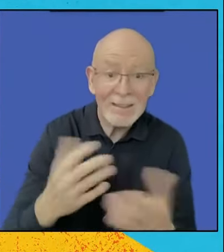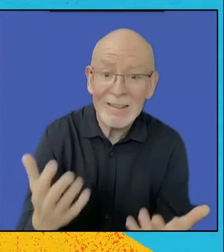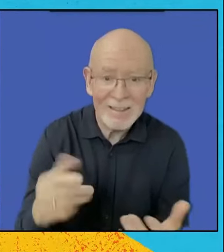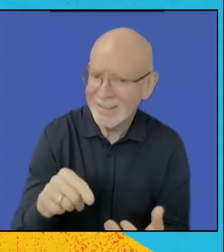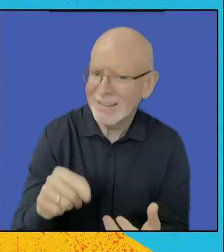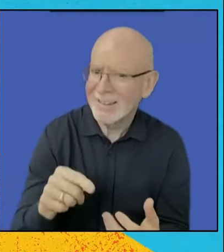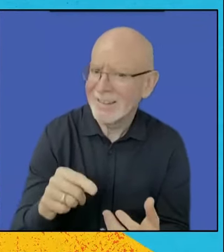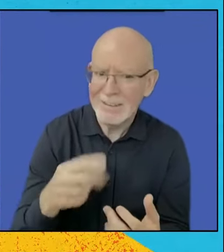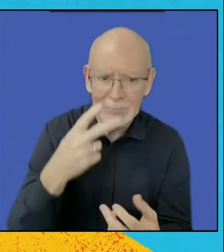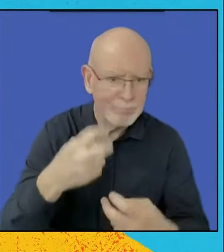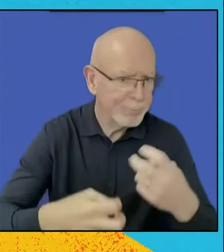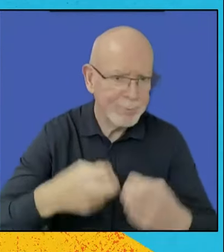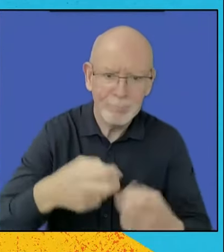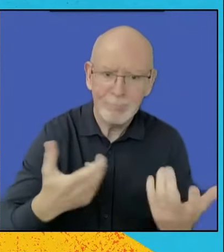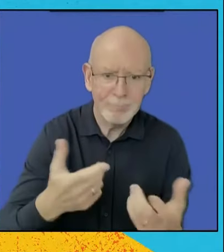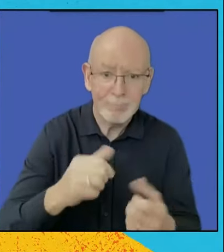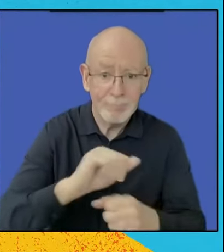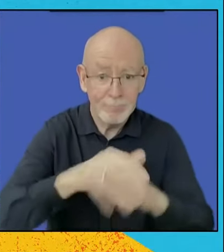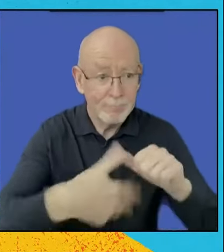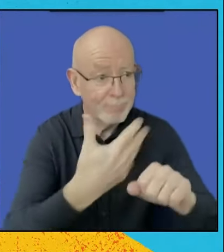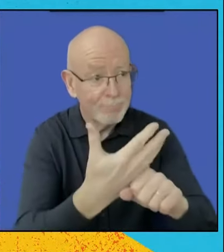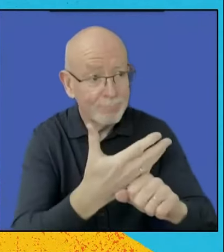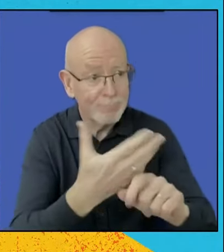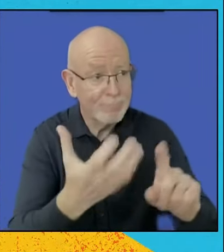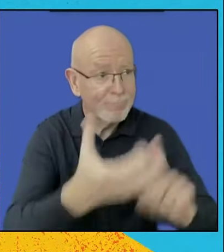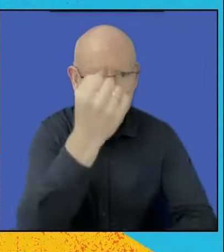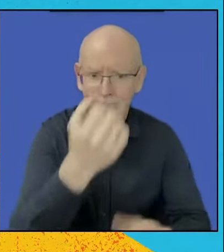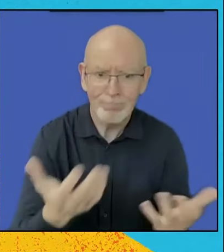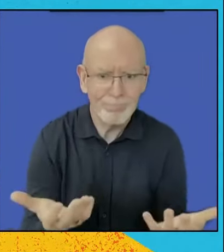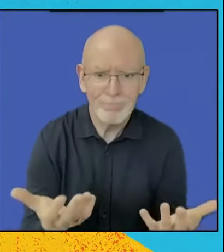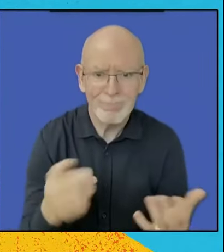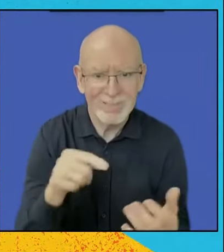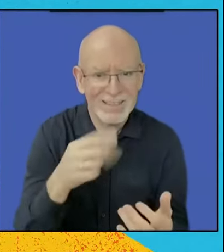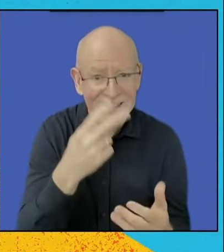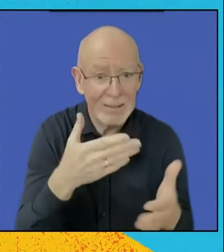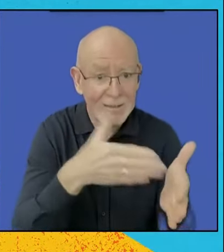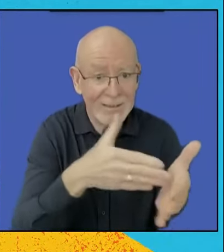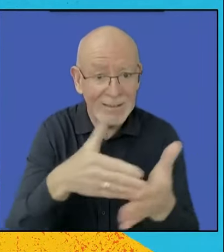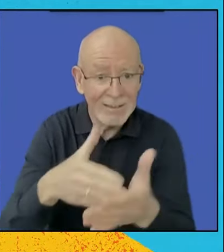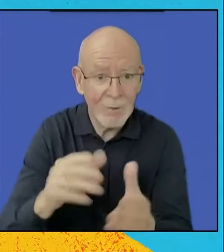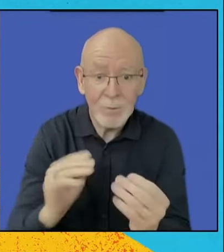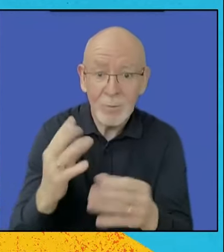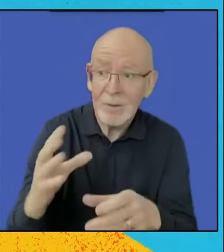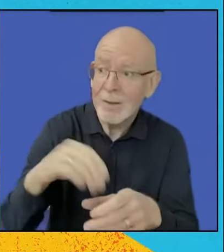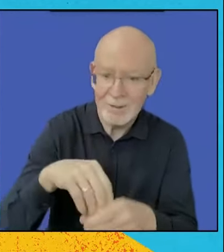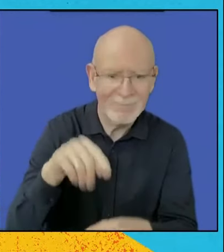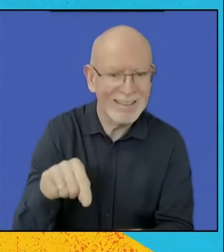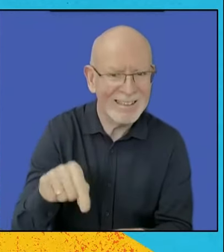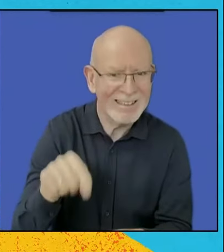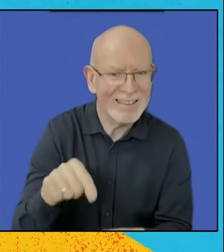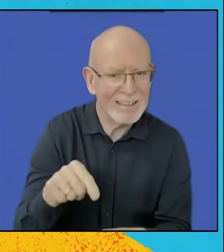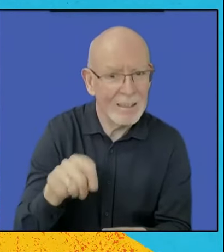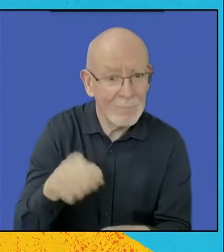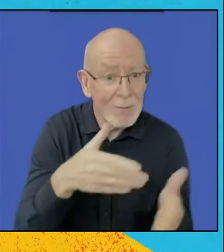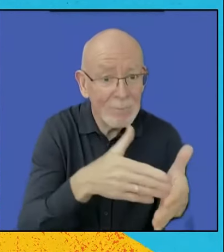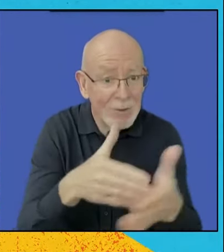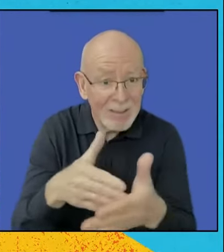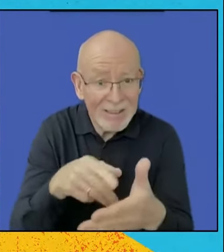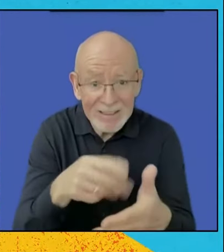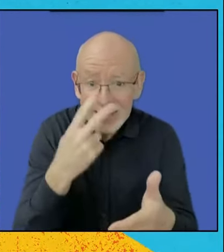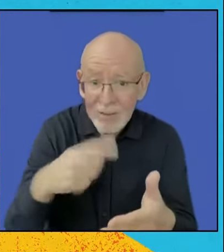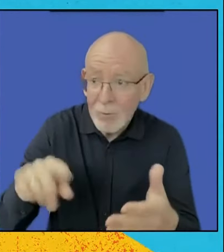to identify local solutions that actually work. If we're looking at making our political systems better now and in the